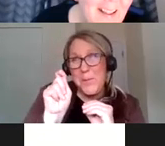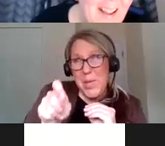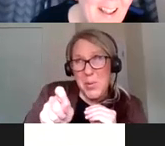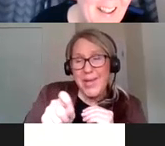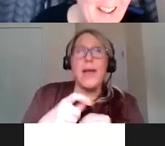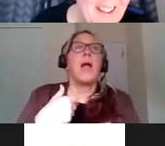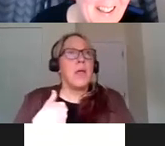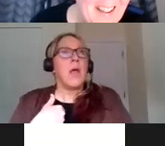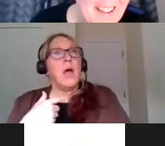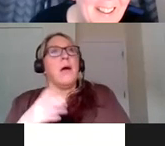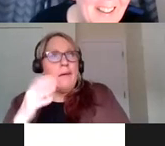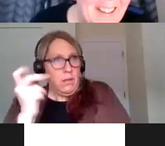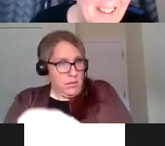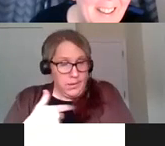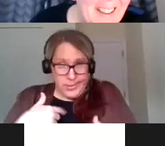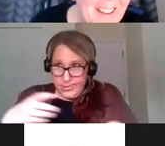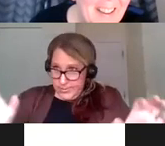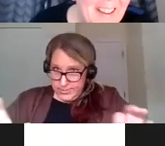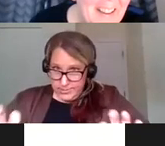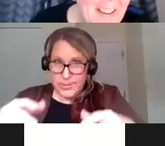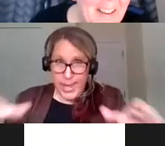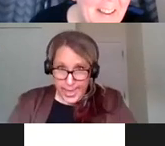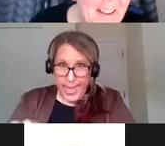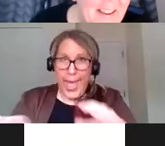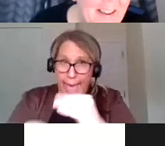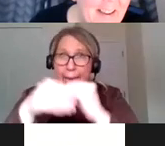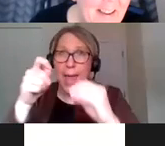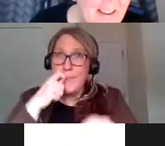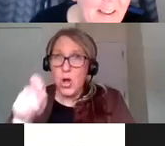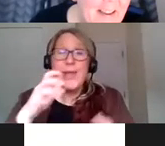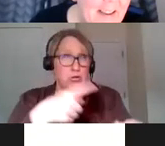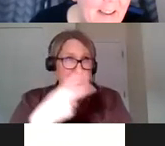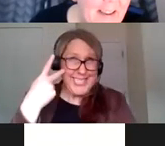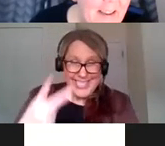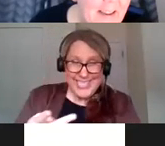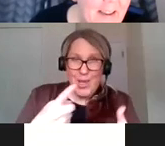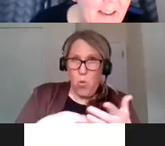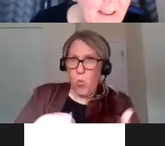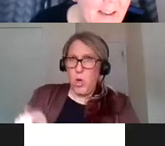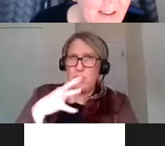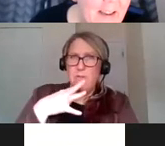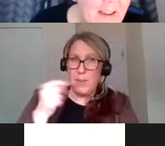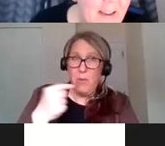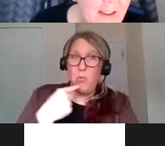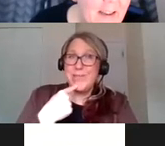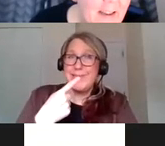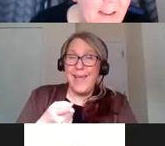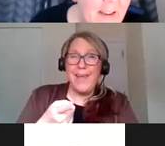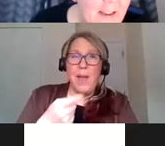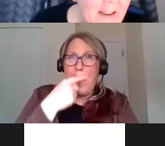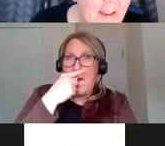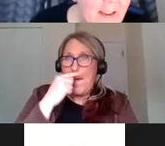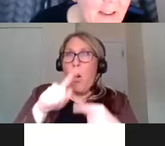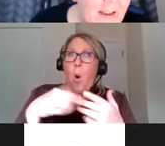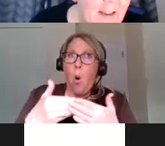then I have to go back and do all the things that I did. And now that she can see, I think, what we're talking about when we say all the steps that you